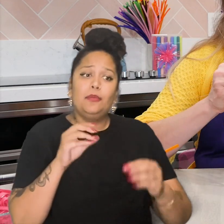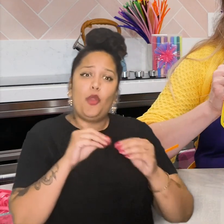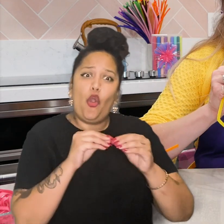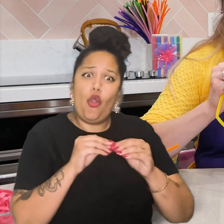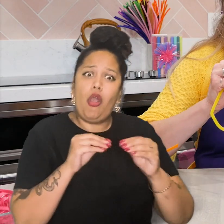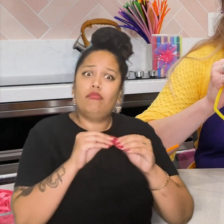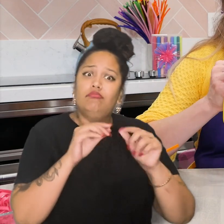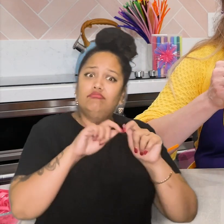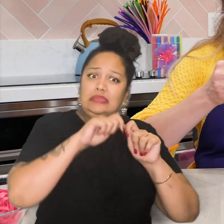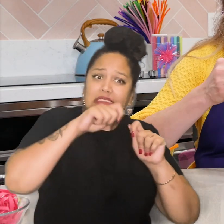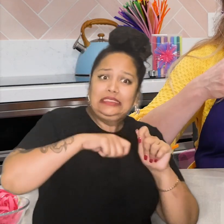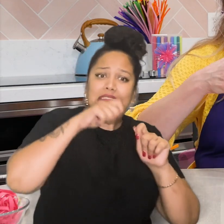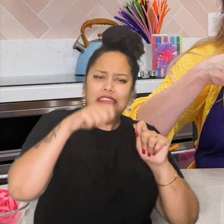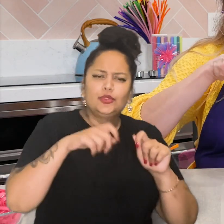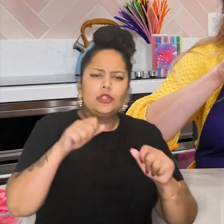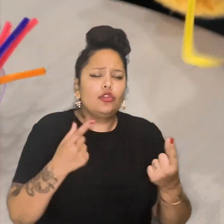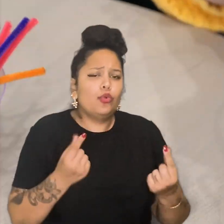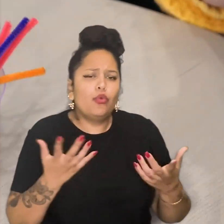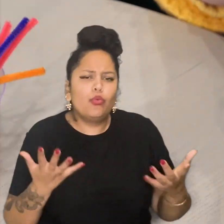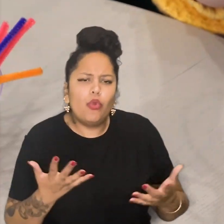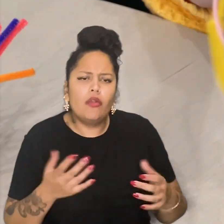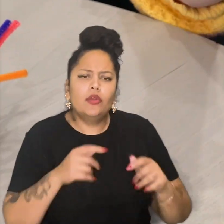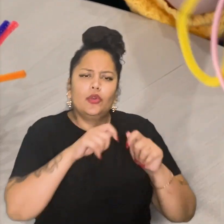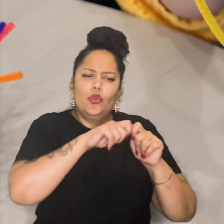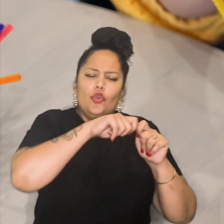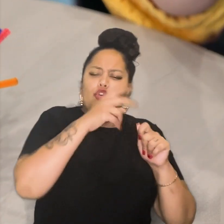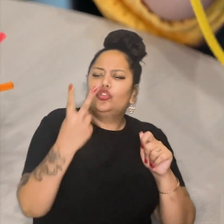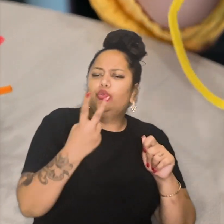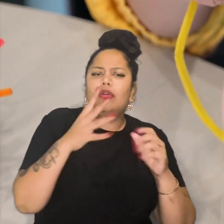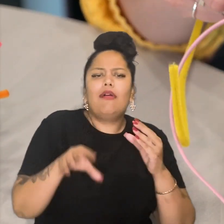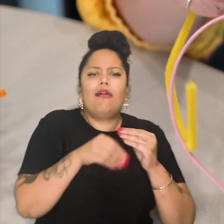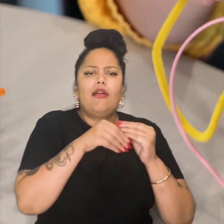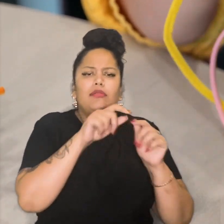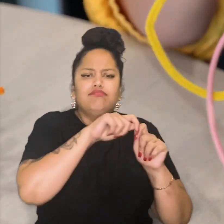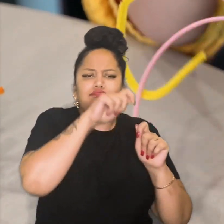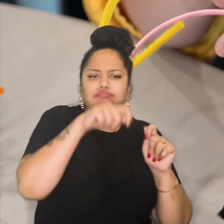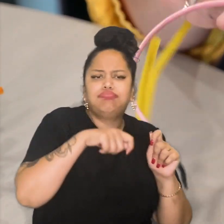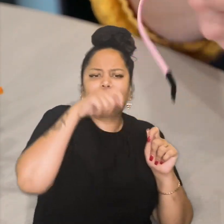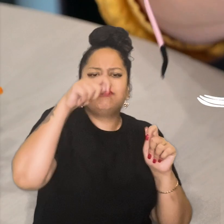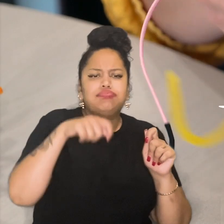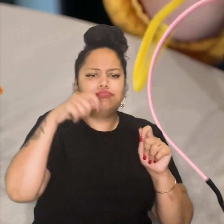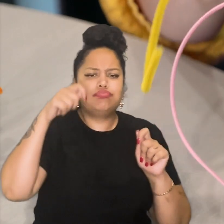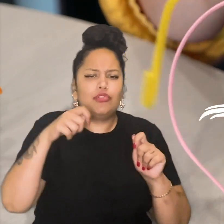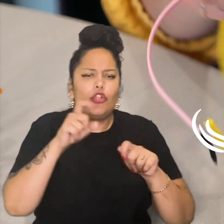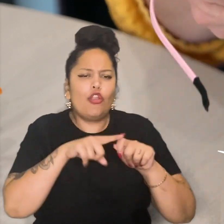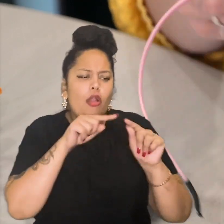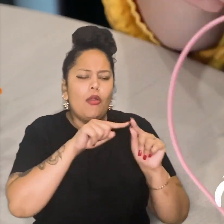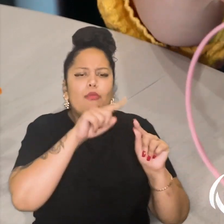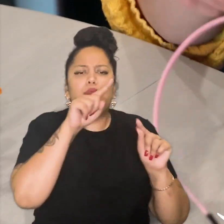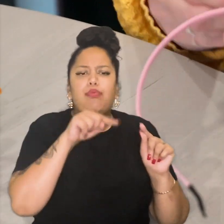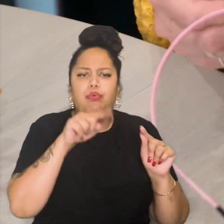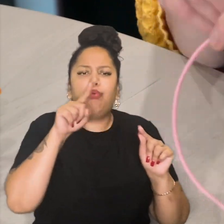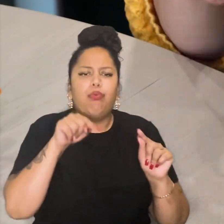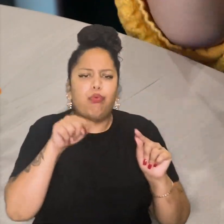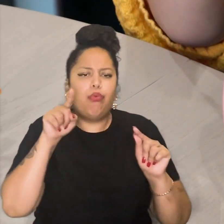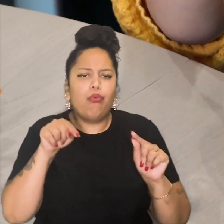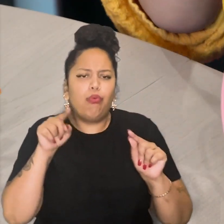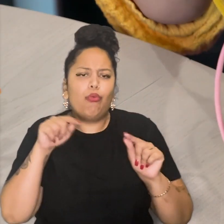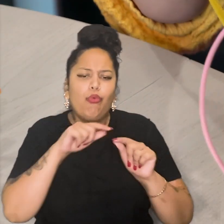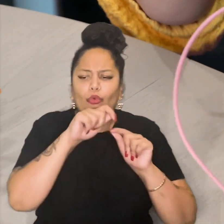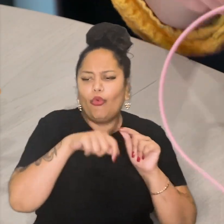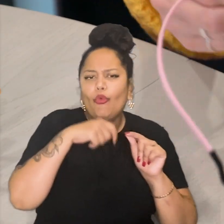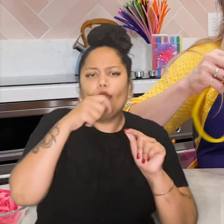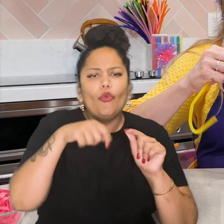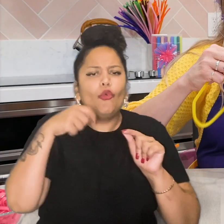do is you can just wind two pipe cleaners together. And you get a doubly long pipe cleaner. Fun